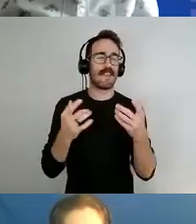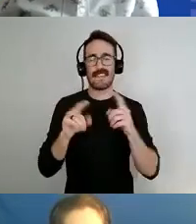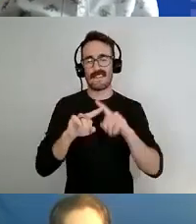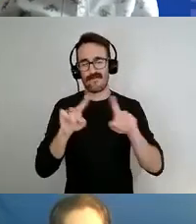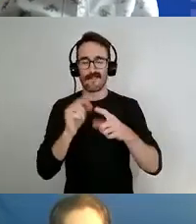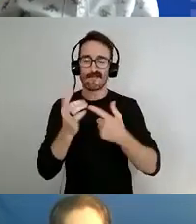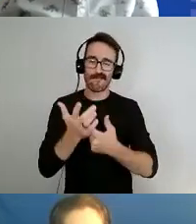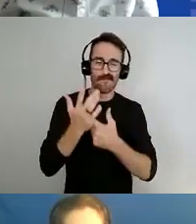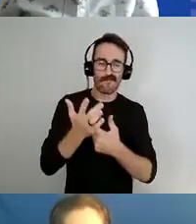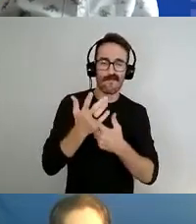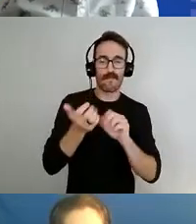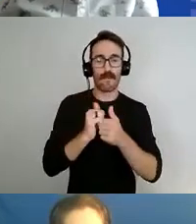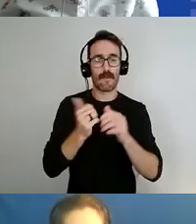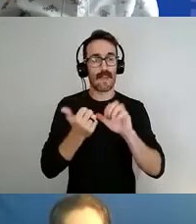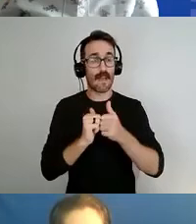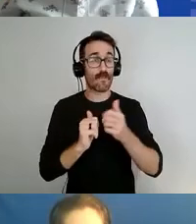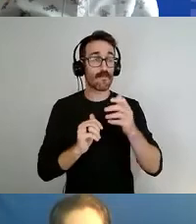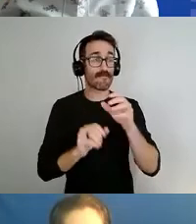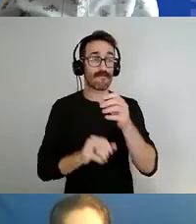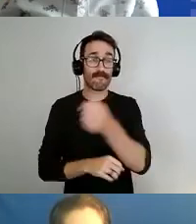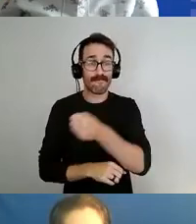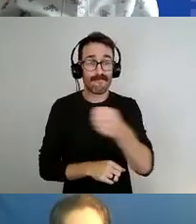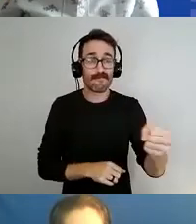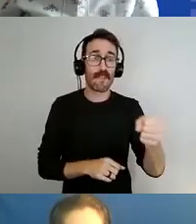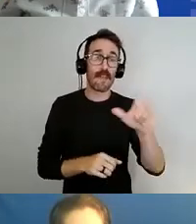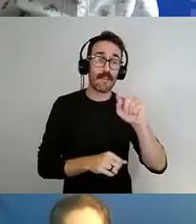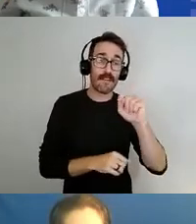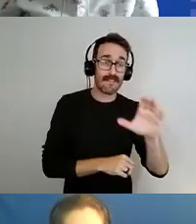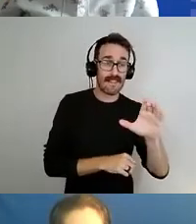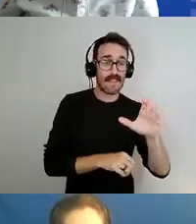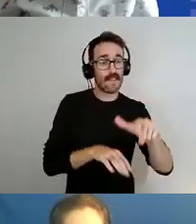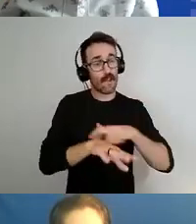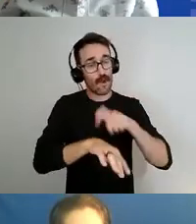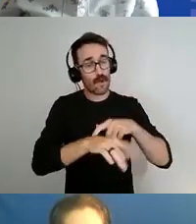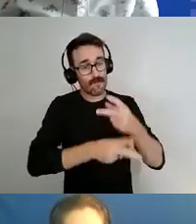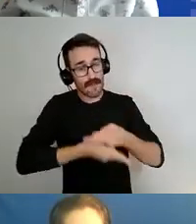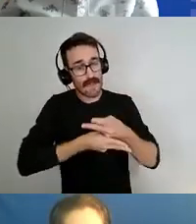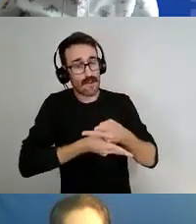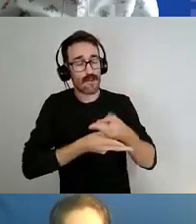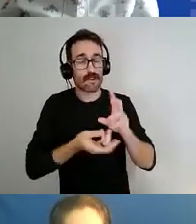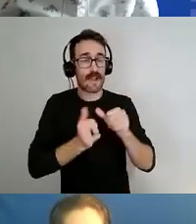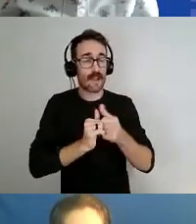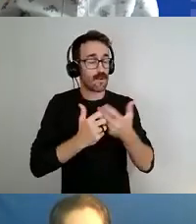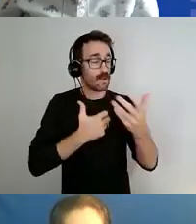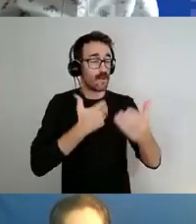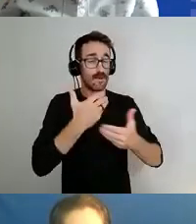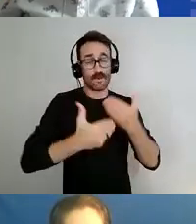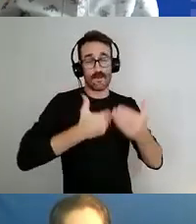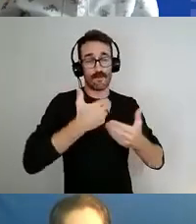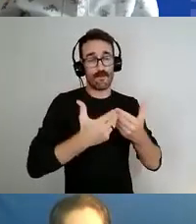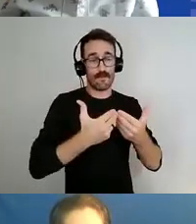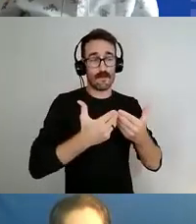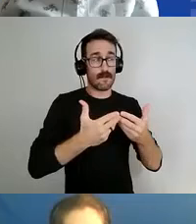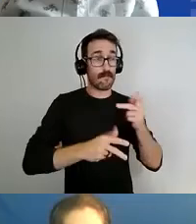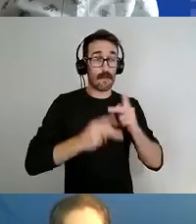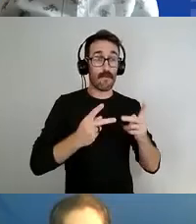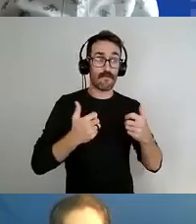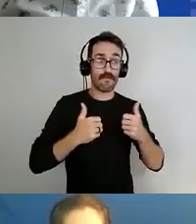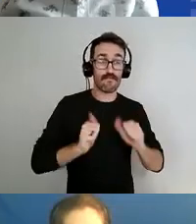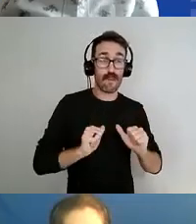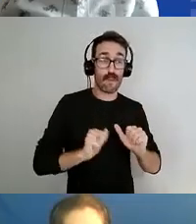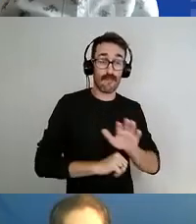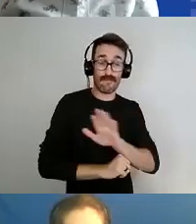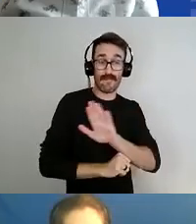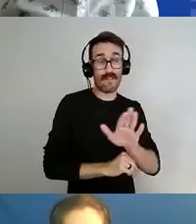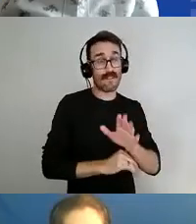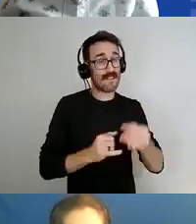and long-term care and what that could look like. Folks really advocating for wanting to live out their years